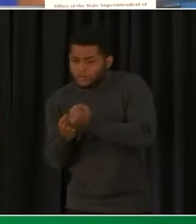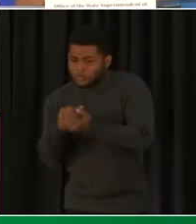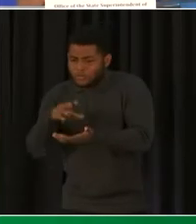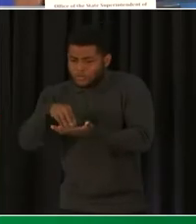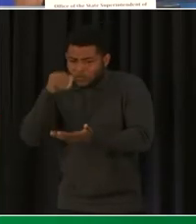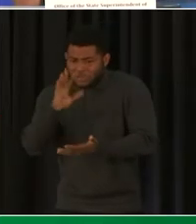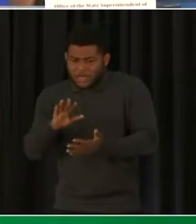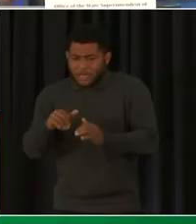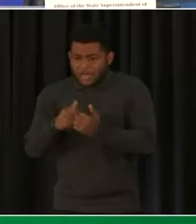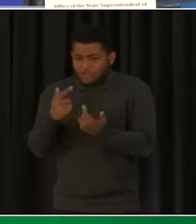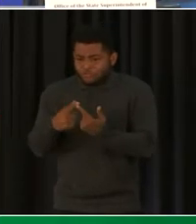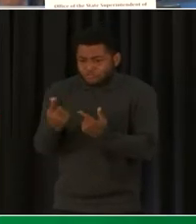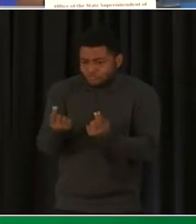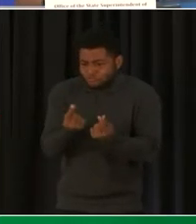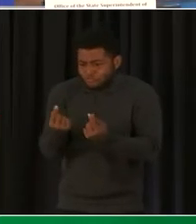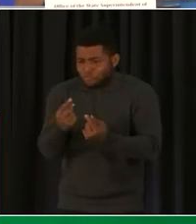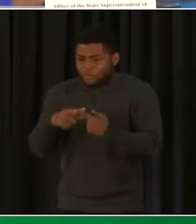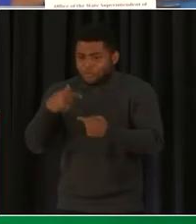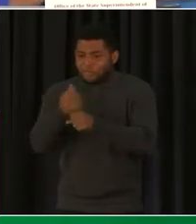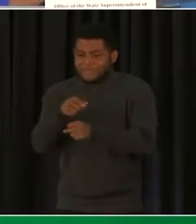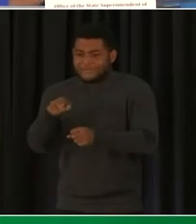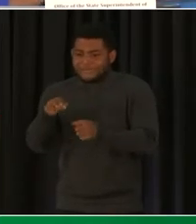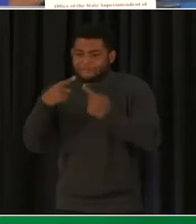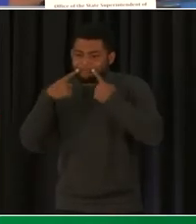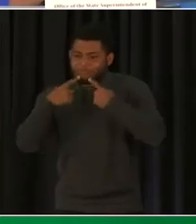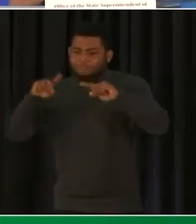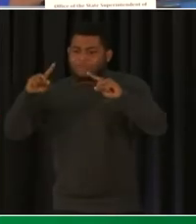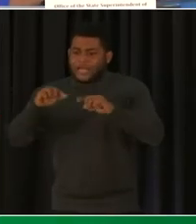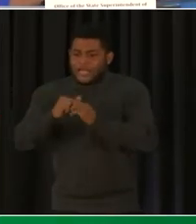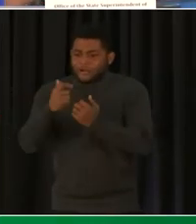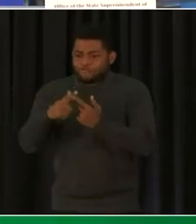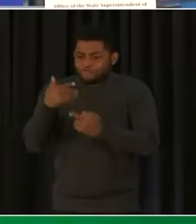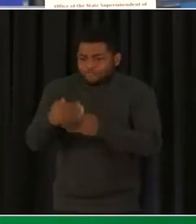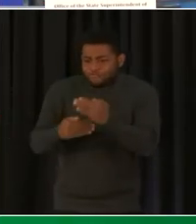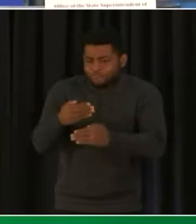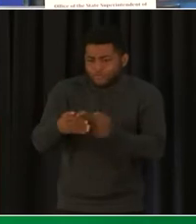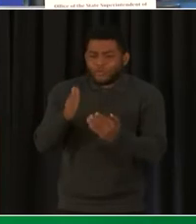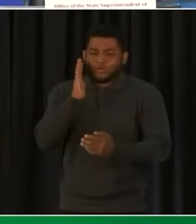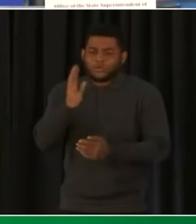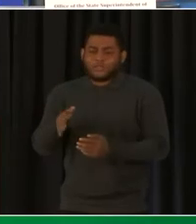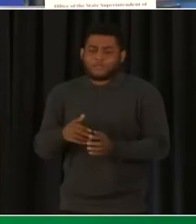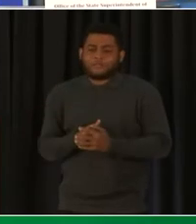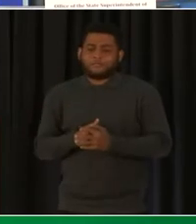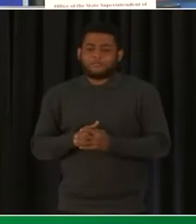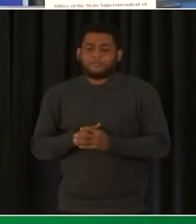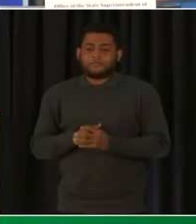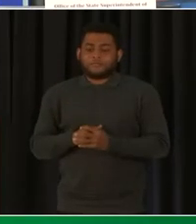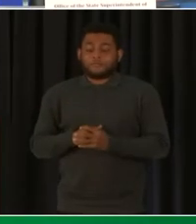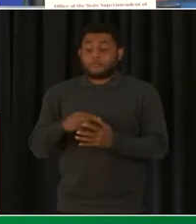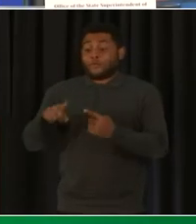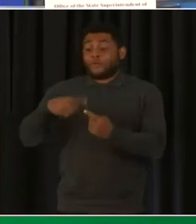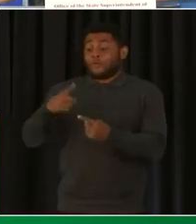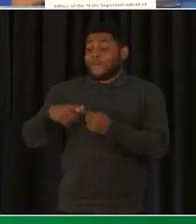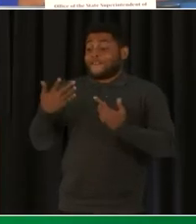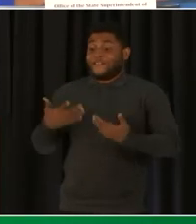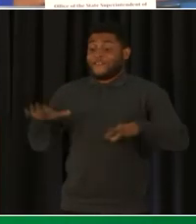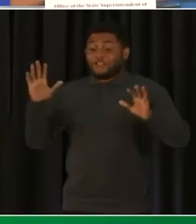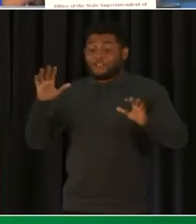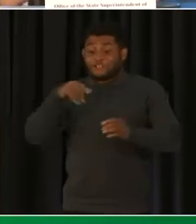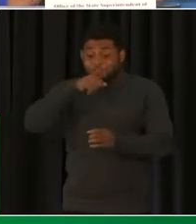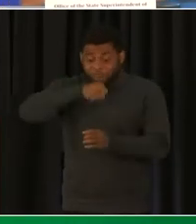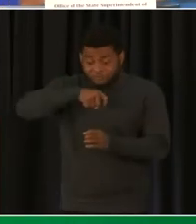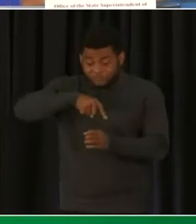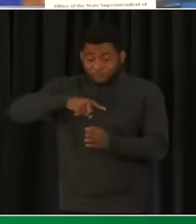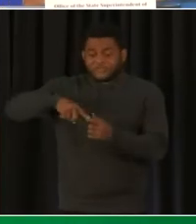this successfully are coaching students through each of these steps. You then finally remove the funnel and screw the cap on at the